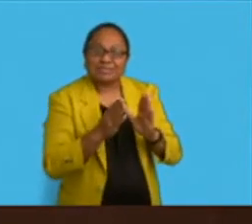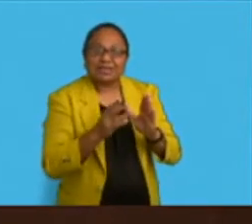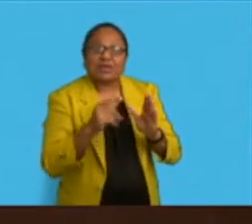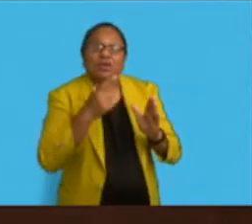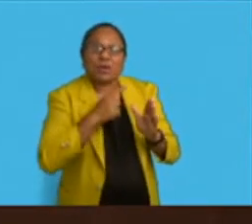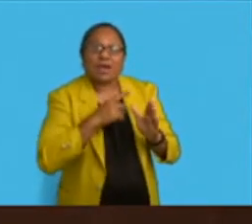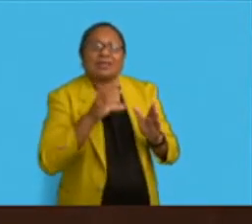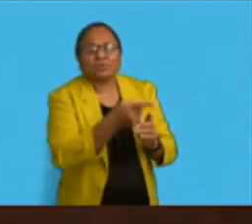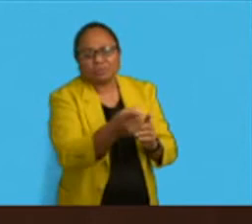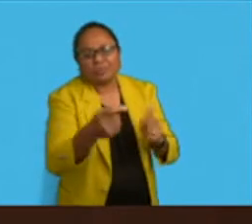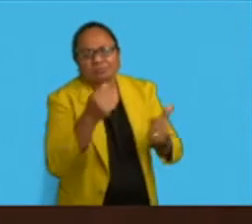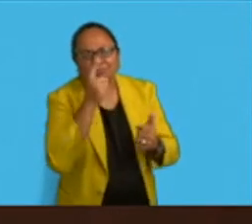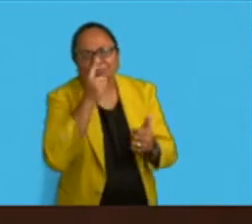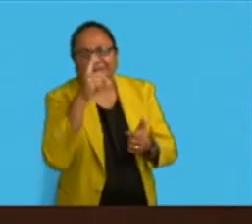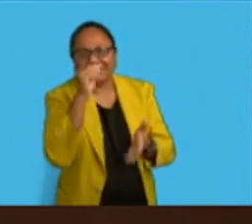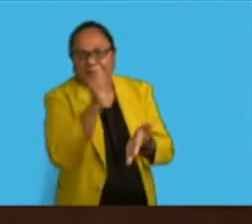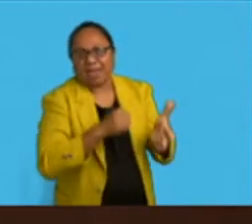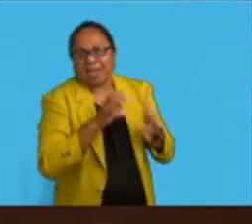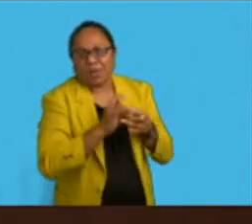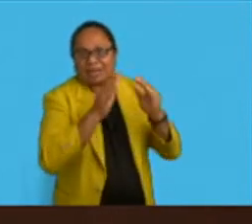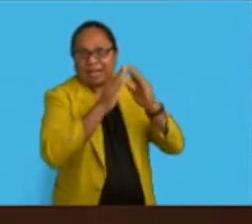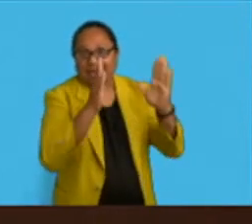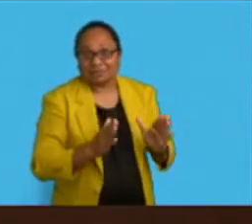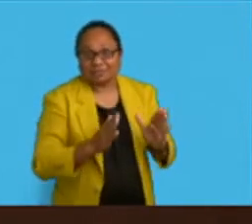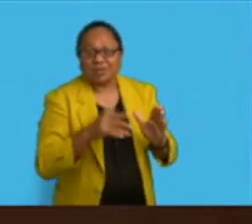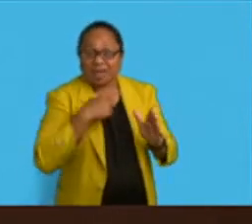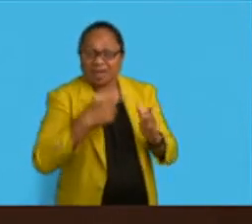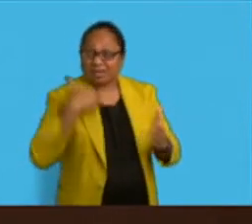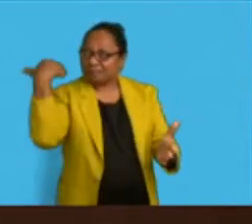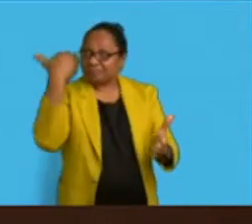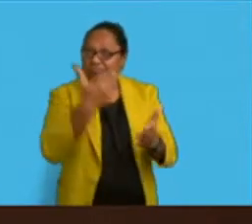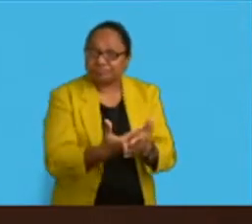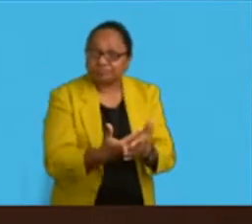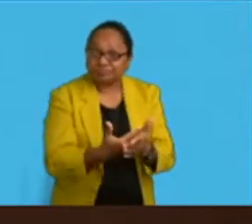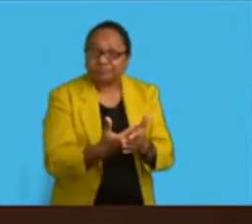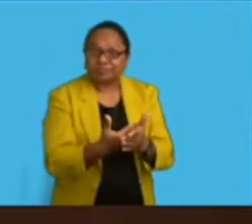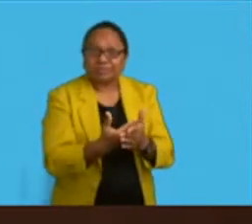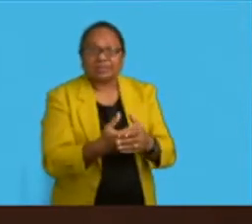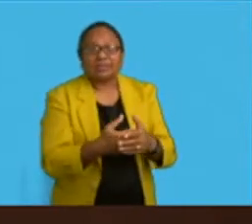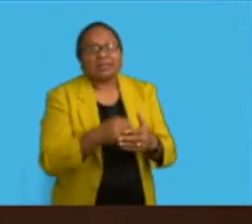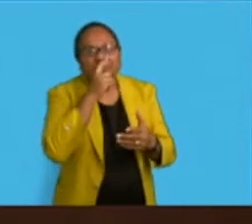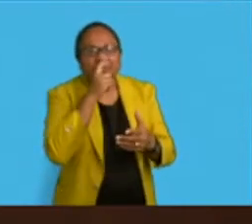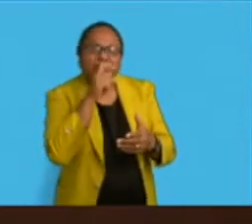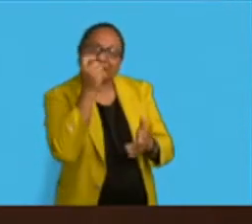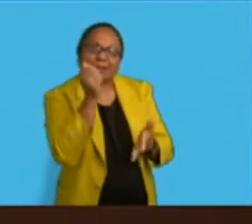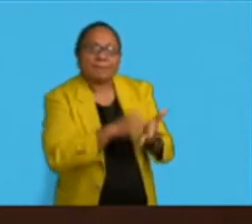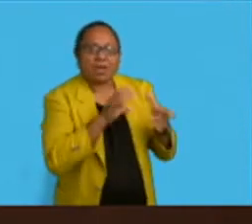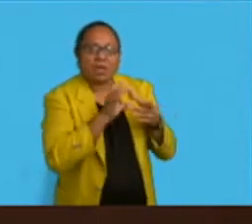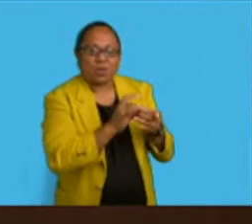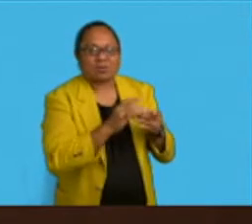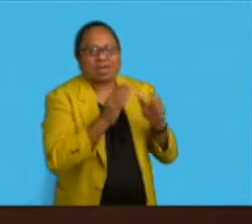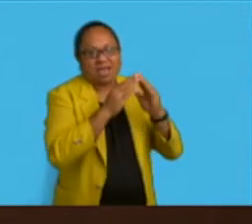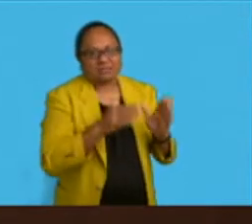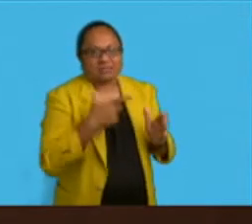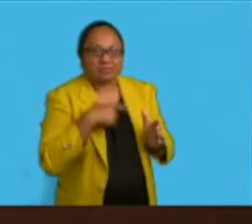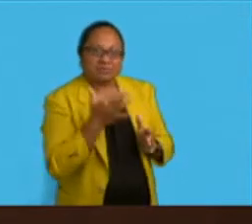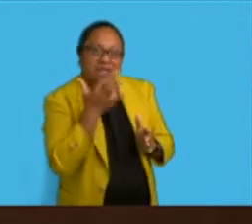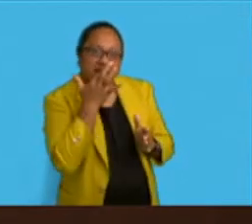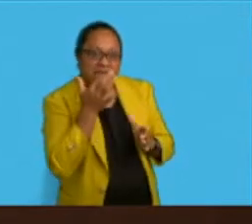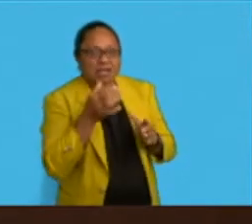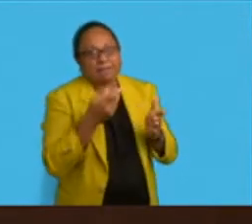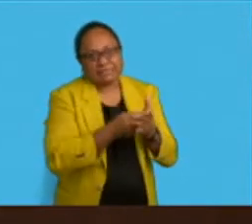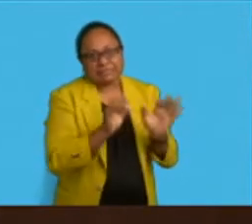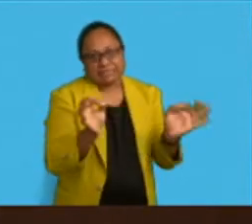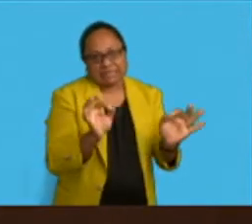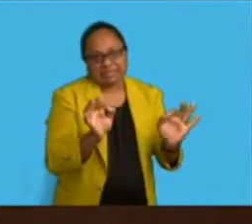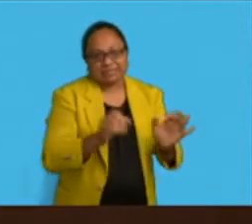the reach of every Fijian. Because for years, Madam Speaker, affordability has been held back many of our people from ever